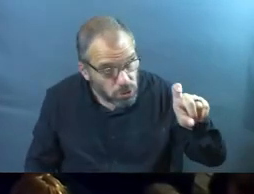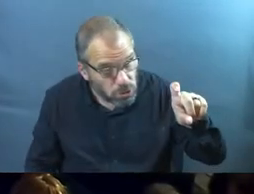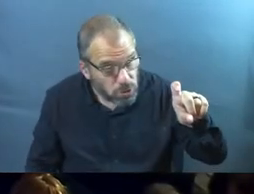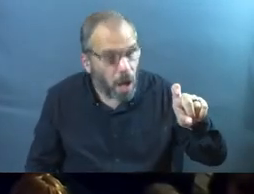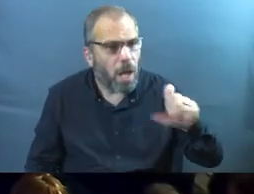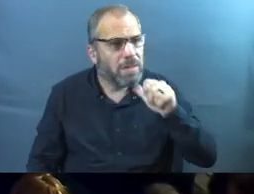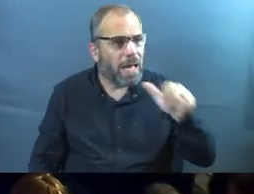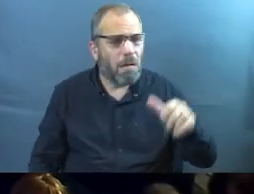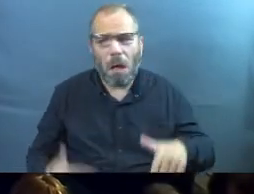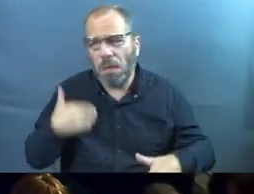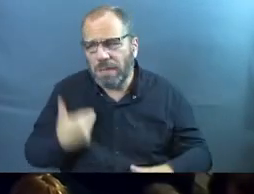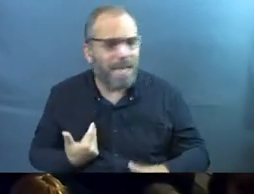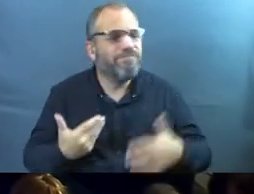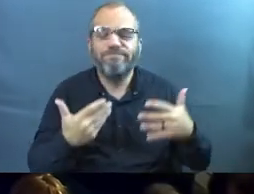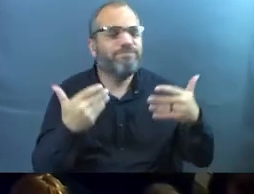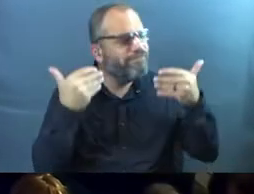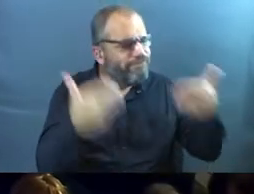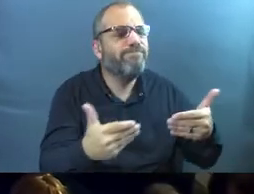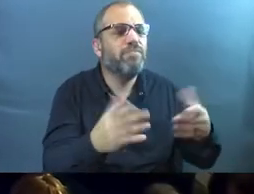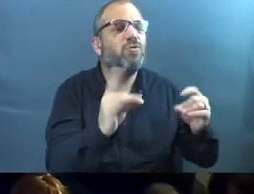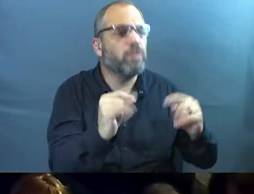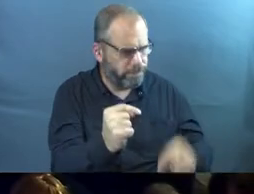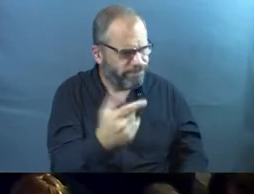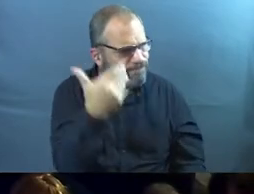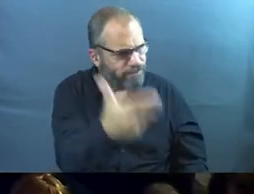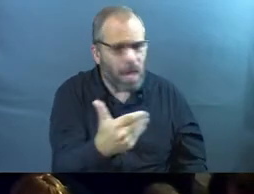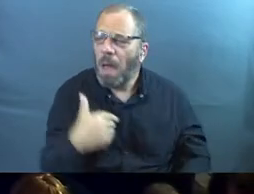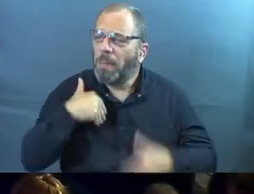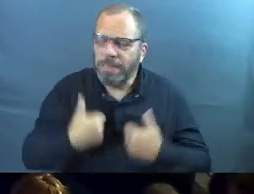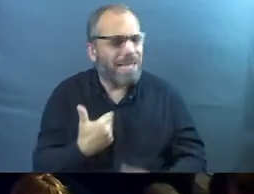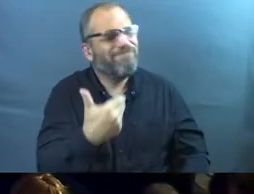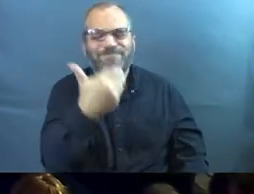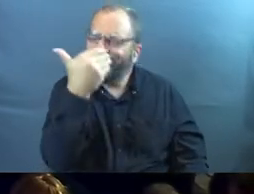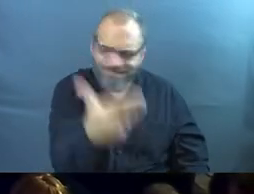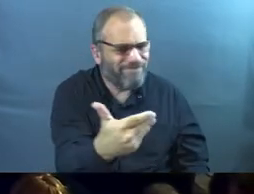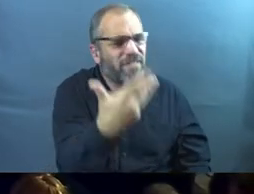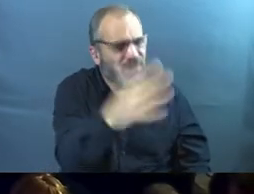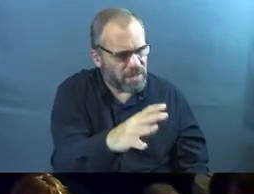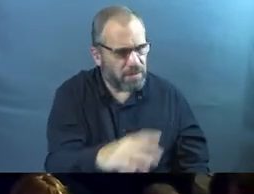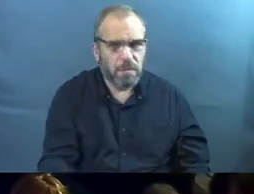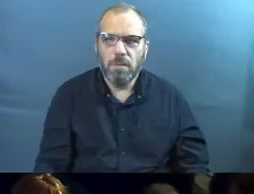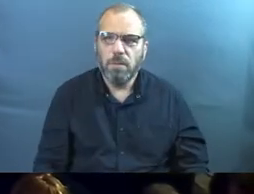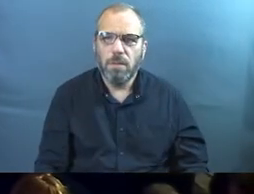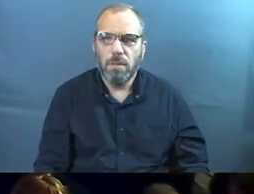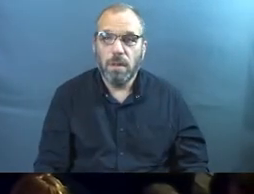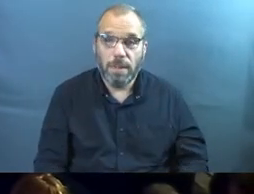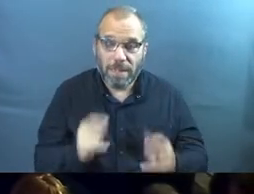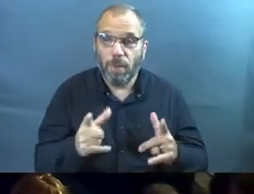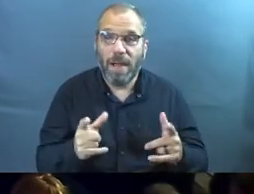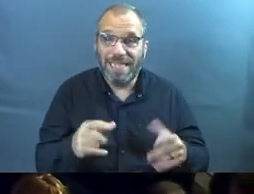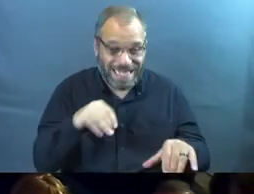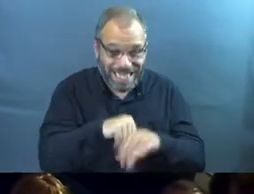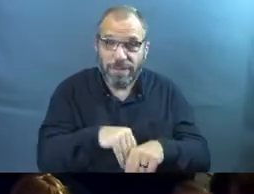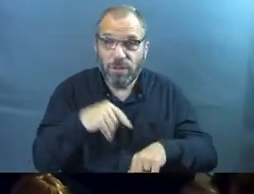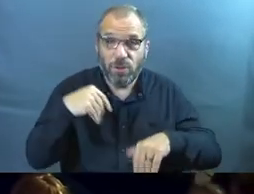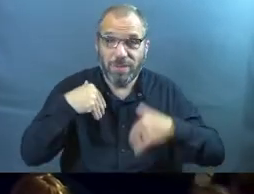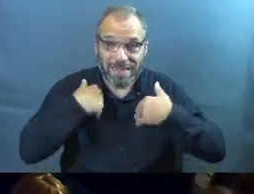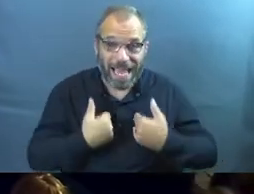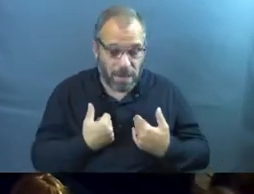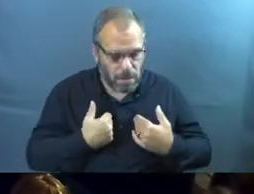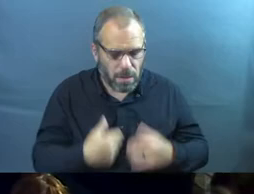if you didn't, but I'm tired, do it anyway. But I'm tired, do it anyway. Who knows? He might surprise you, even in your